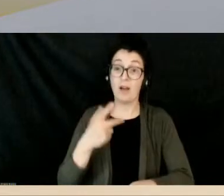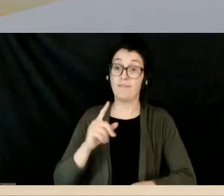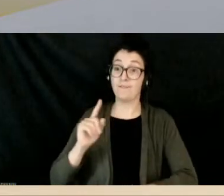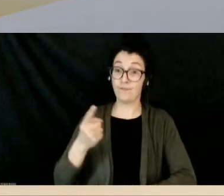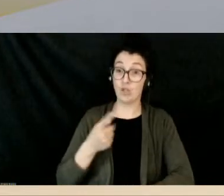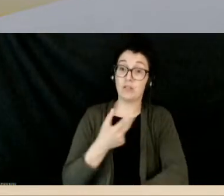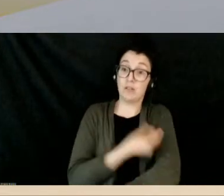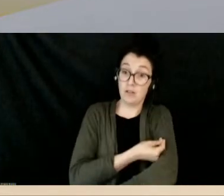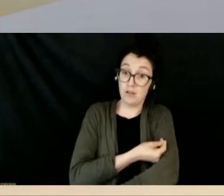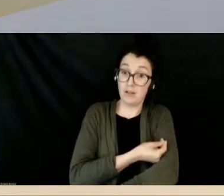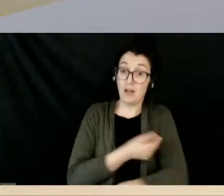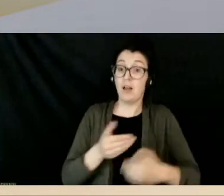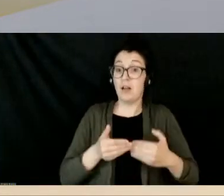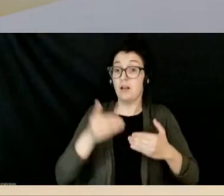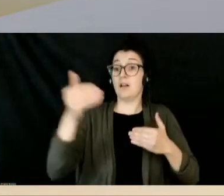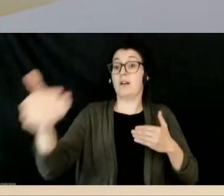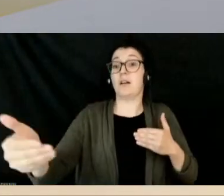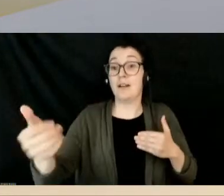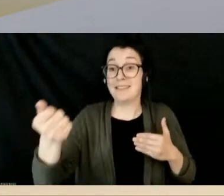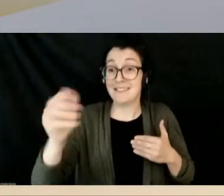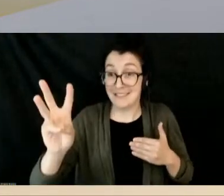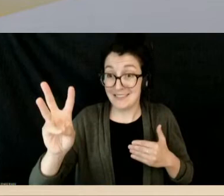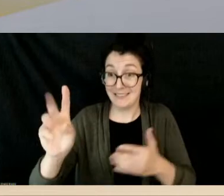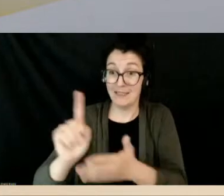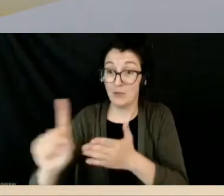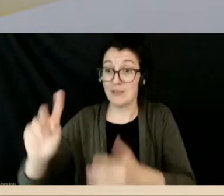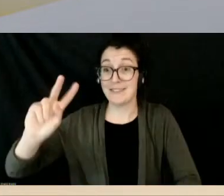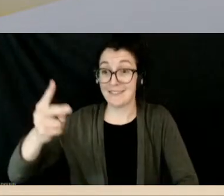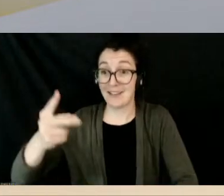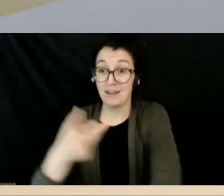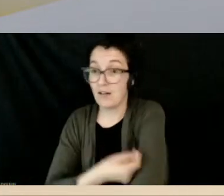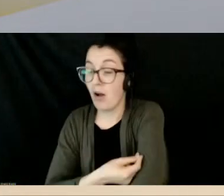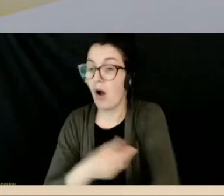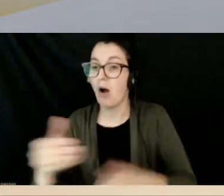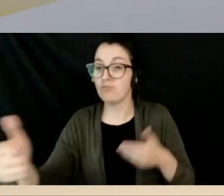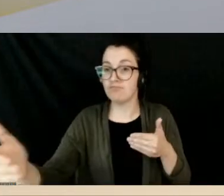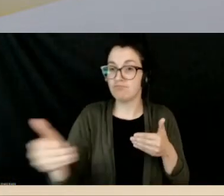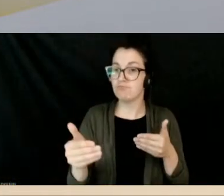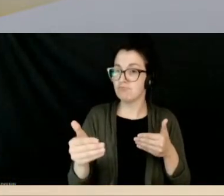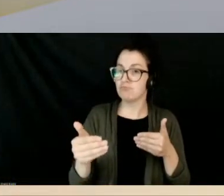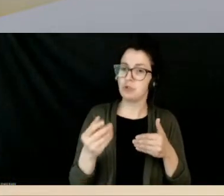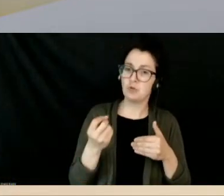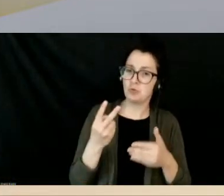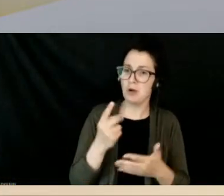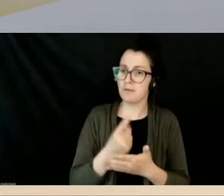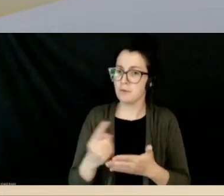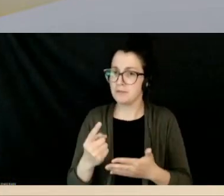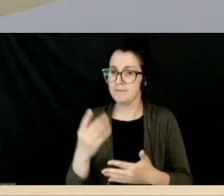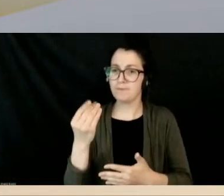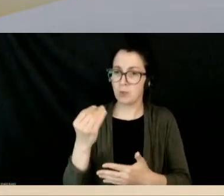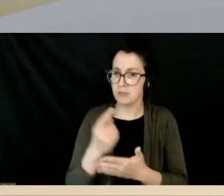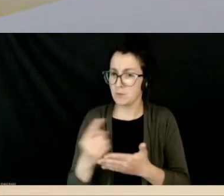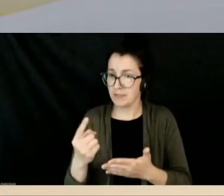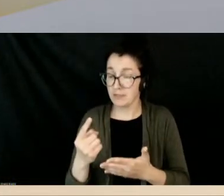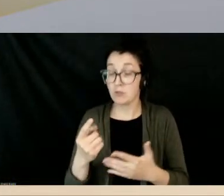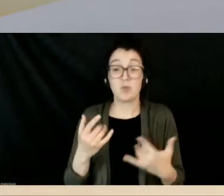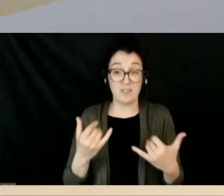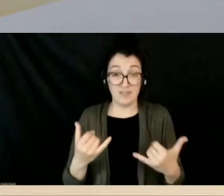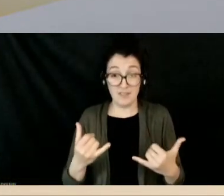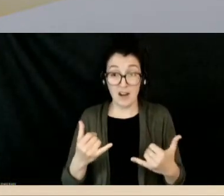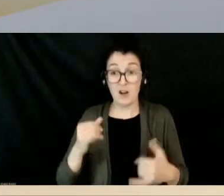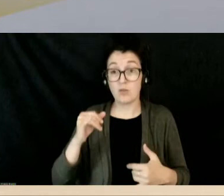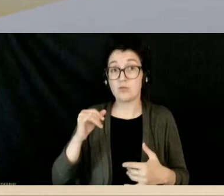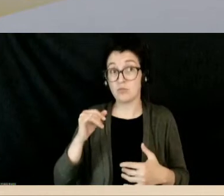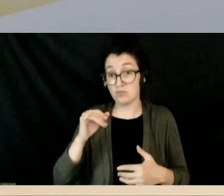and 14 weeks after their first dose. So those second dose appointments have started to happen in June for